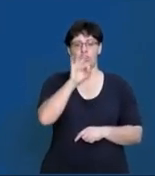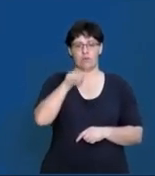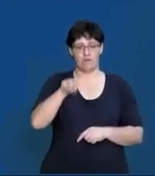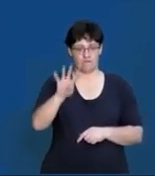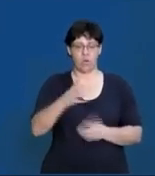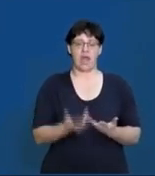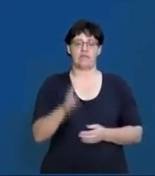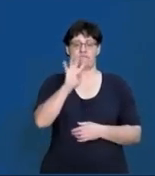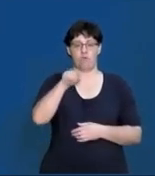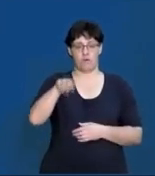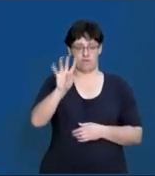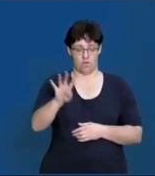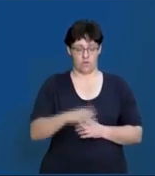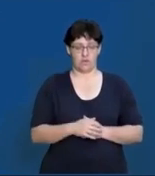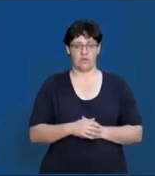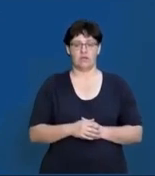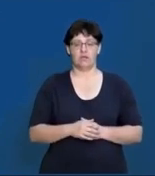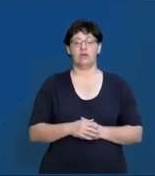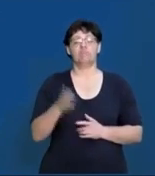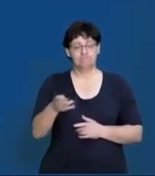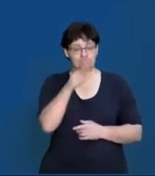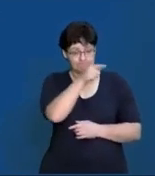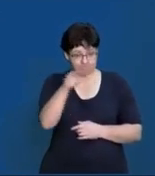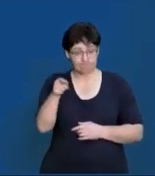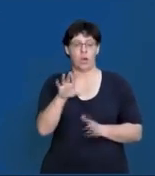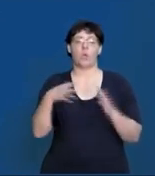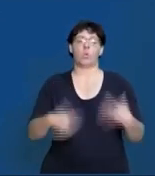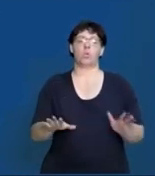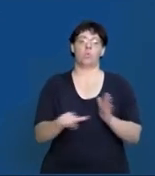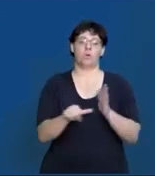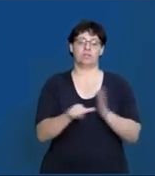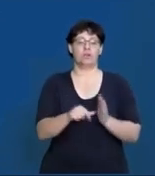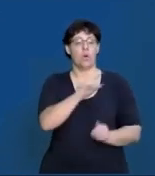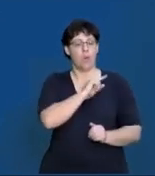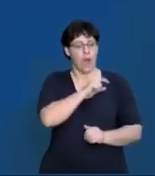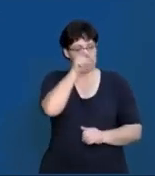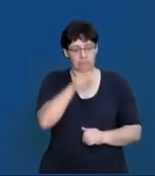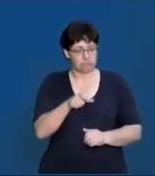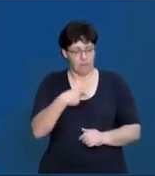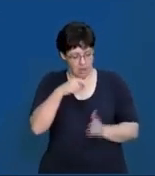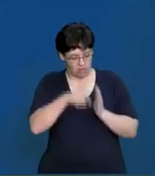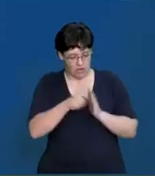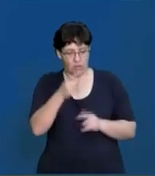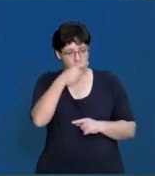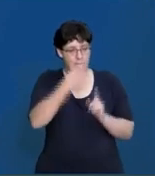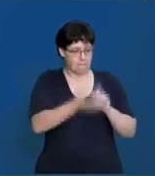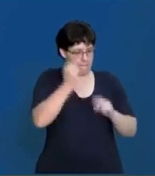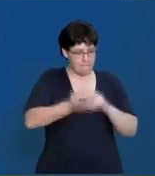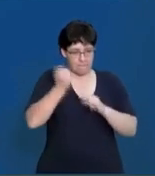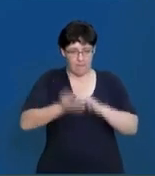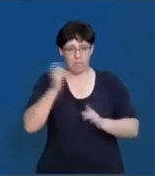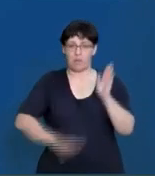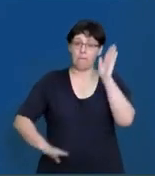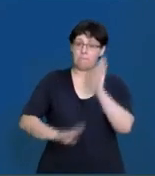question 2.4, 3.4, and 4.4. These questions are important because if, as a candidate, you get